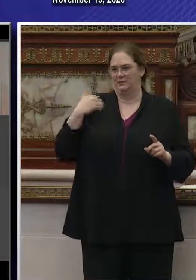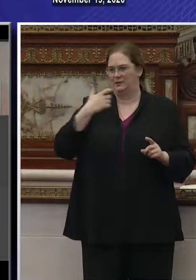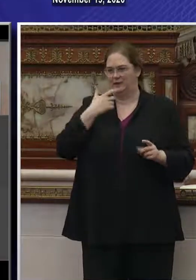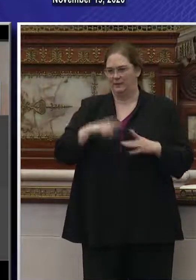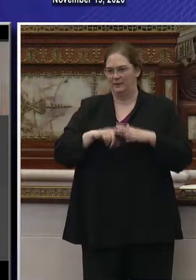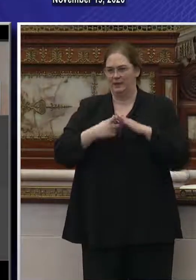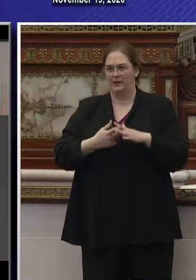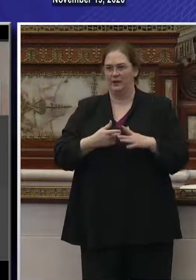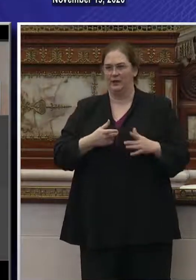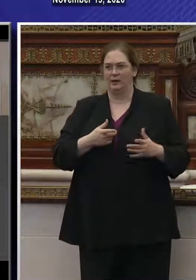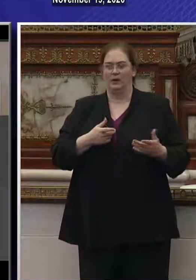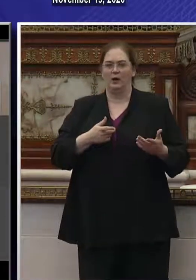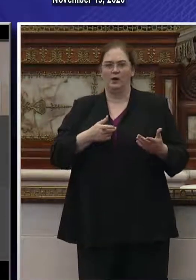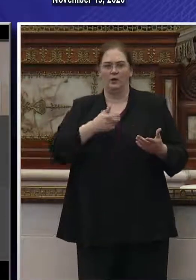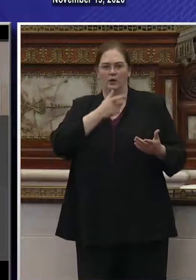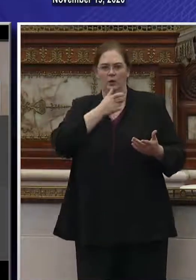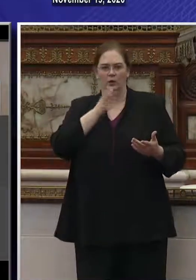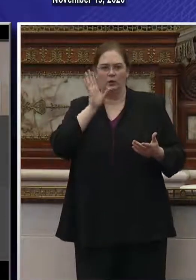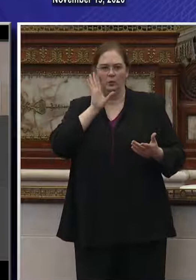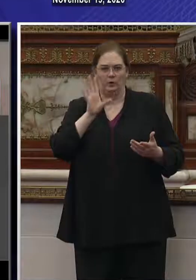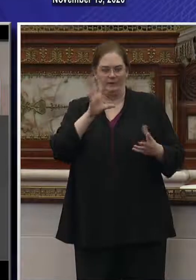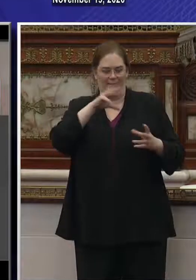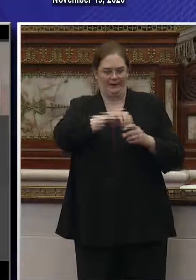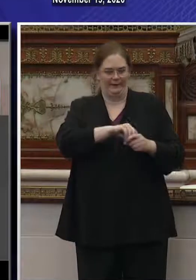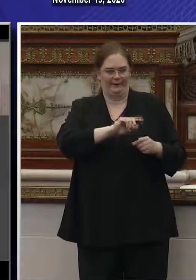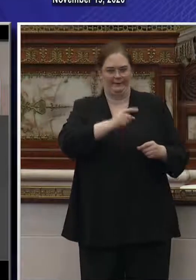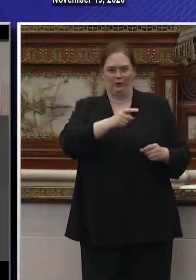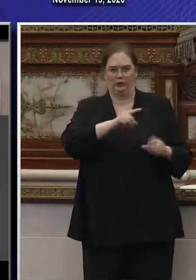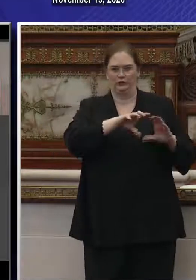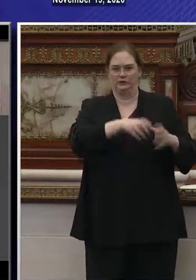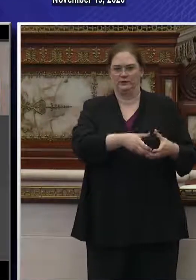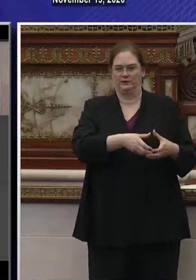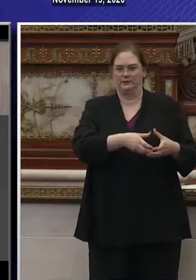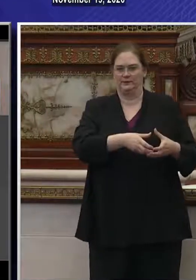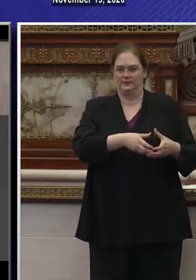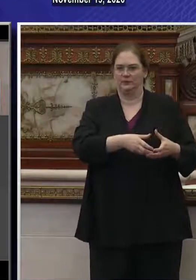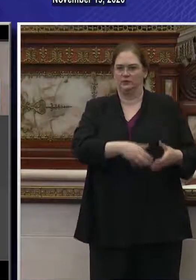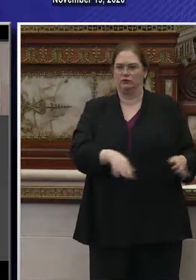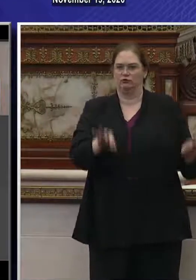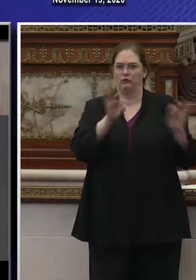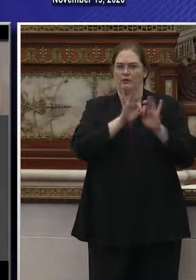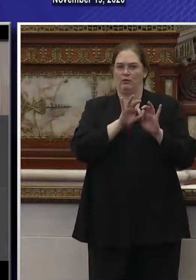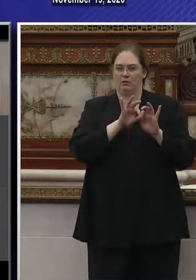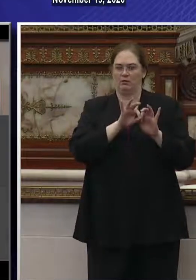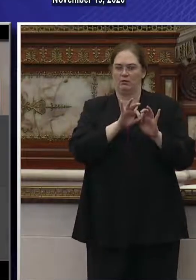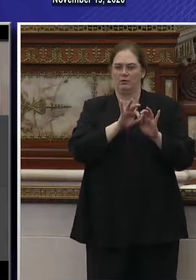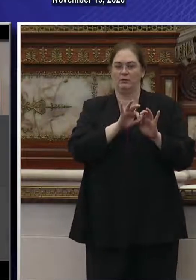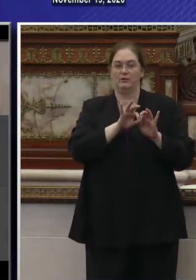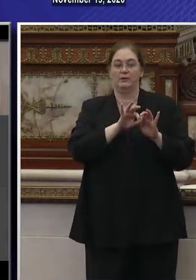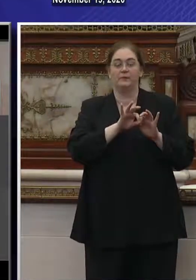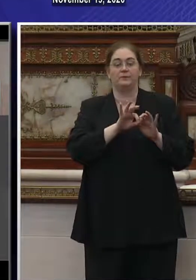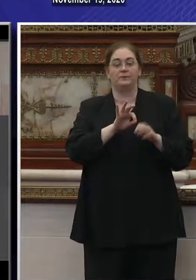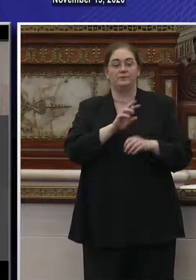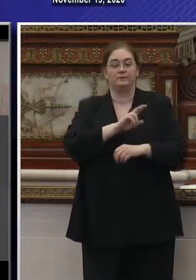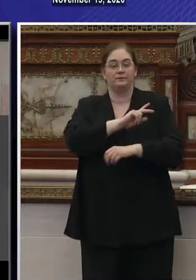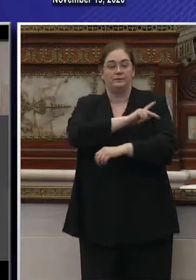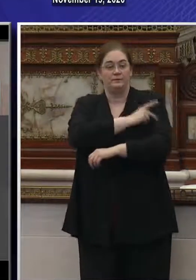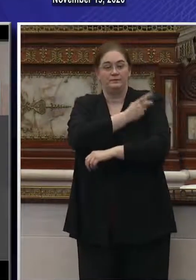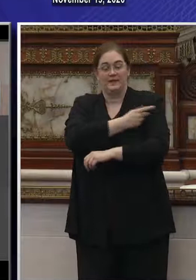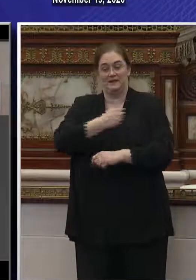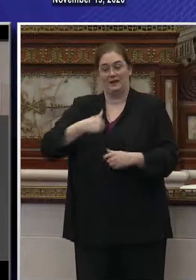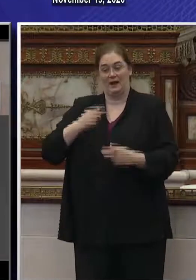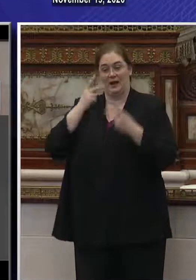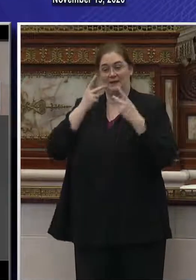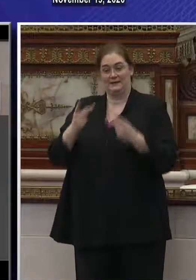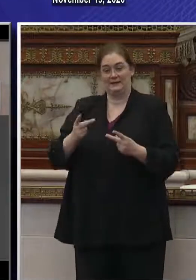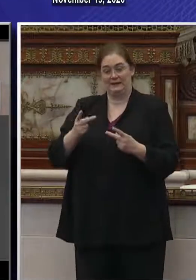And, who's going to be in that first phase is very critical. And the patients that I'm seeing